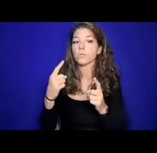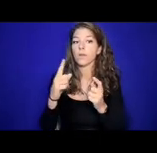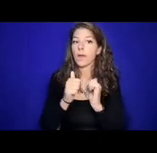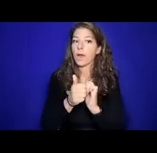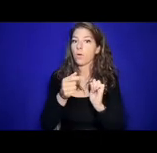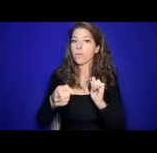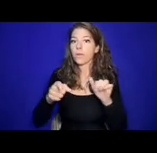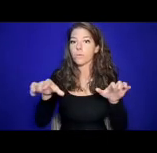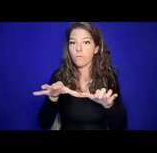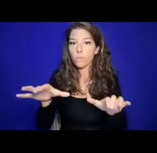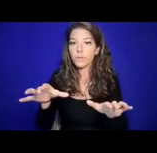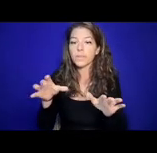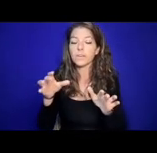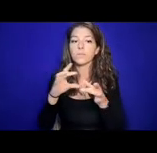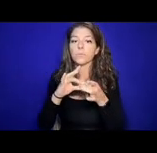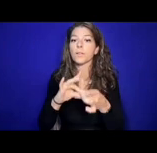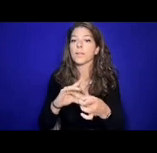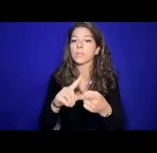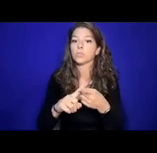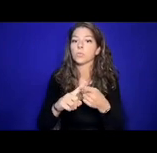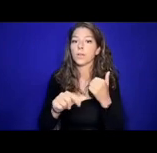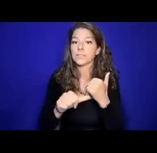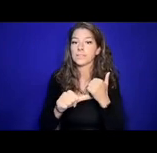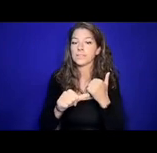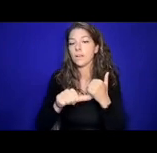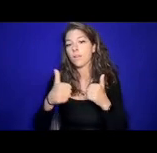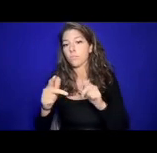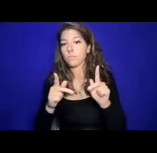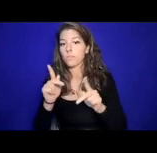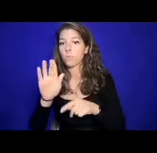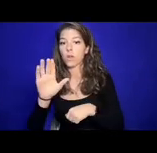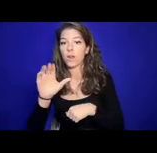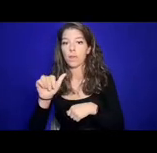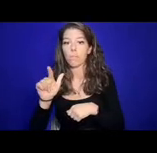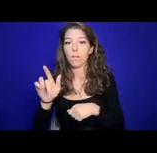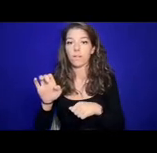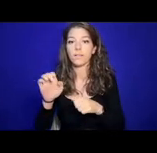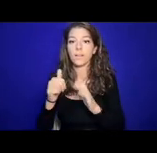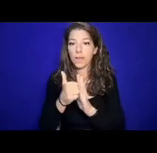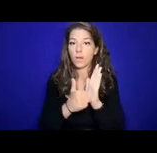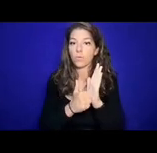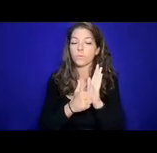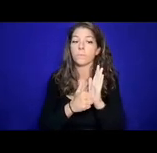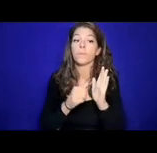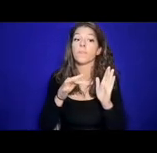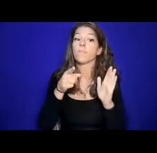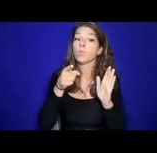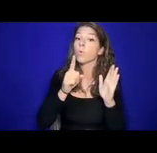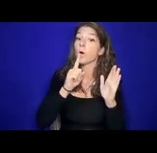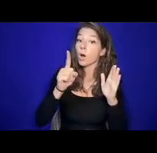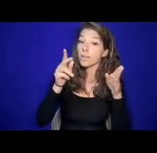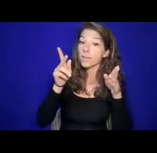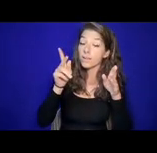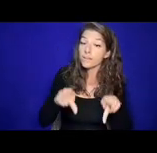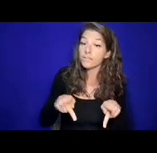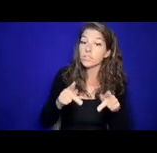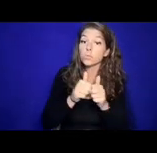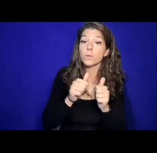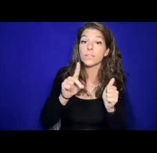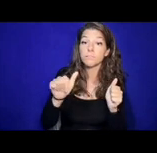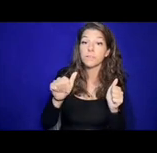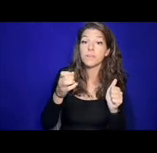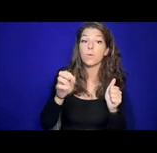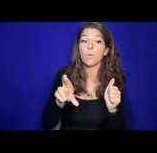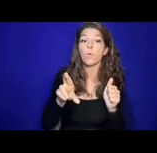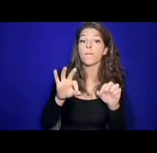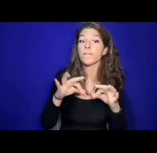are performing related to assisting others with their ABLE account. And if you are an individual with a disability